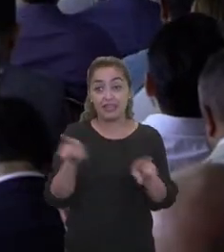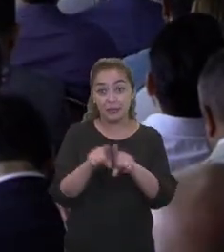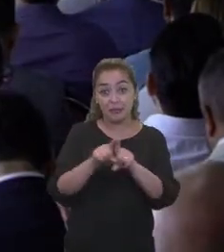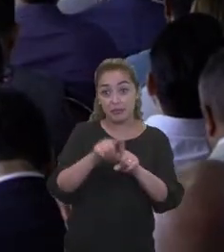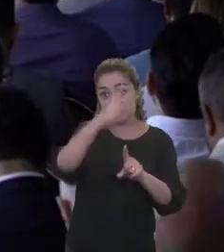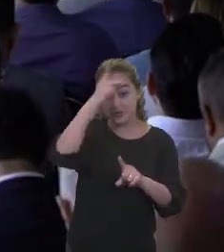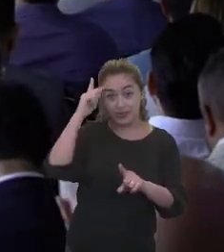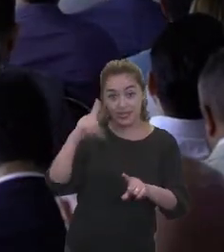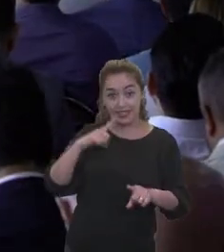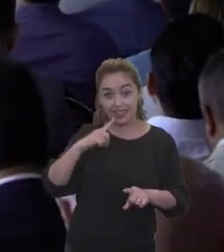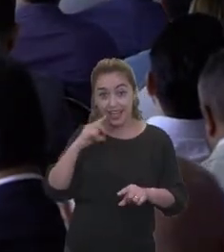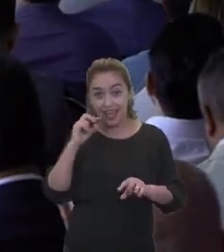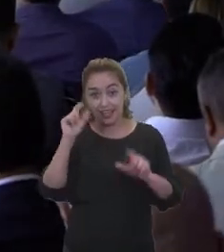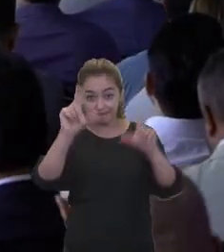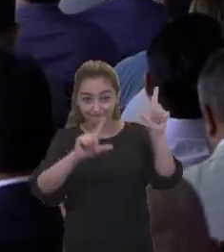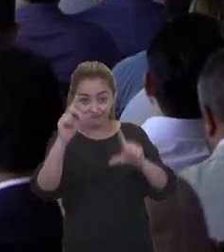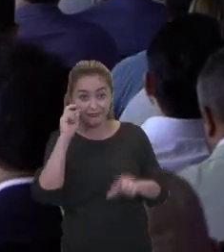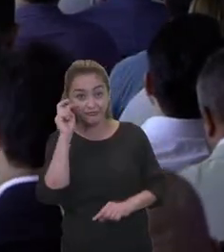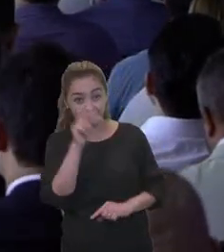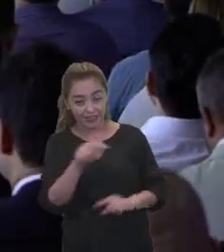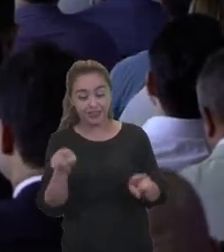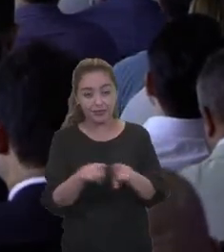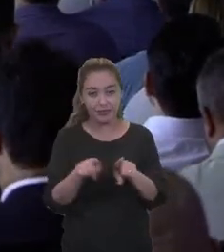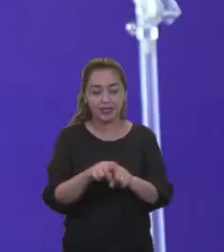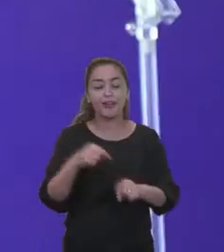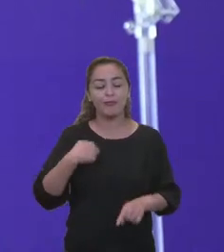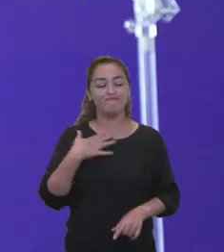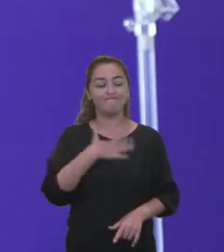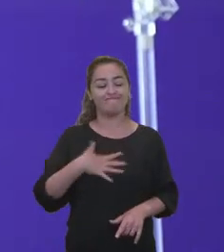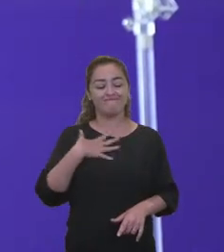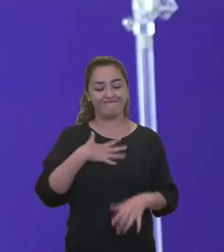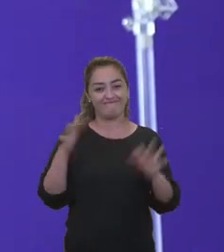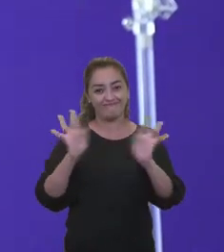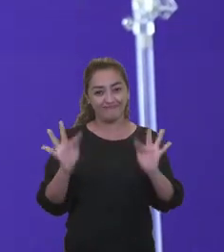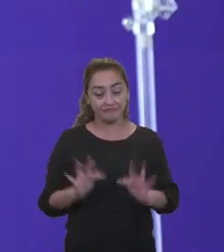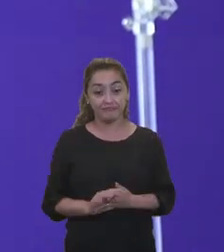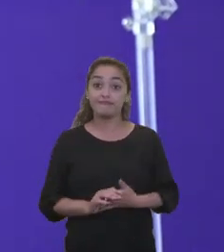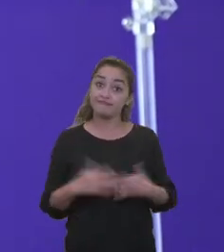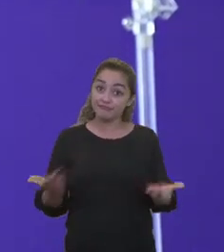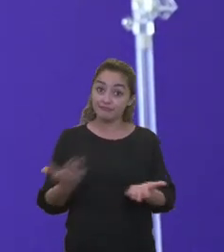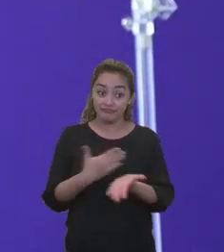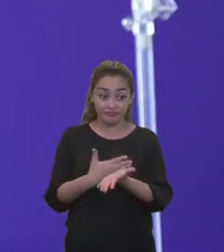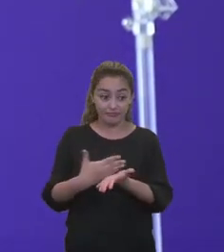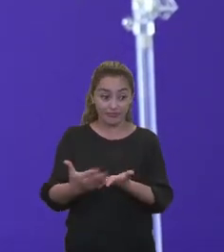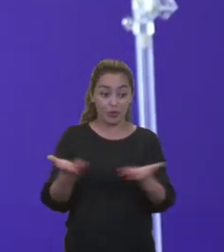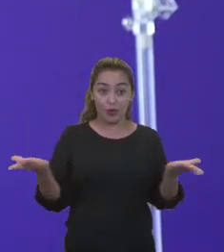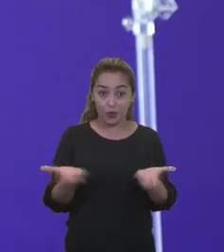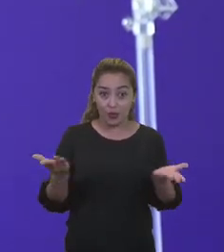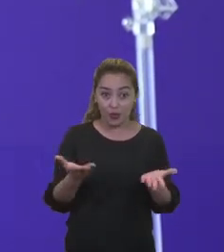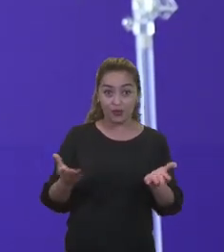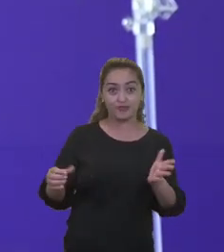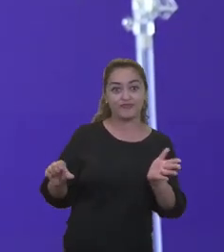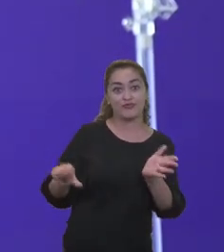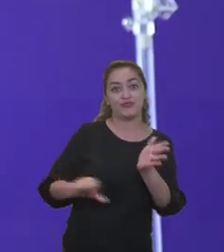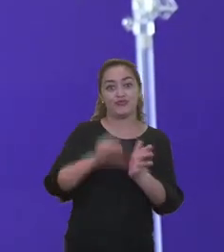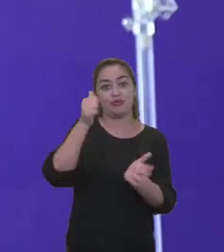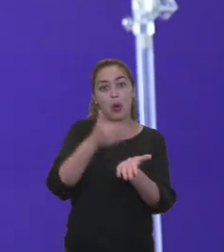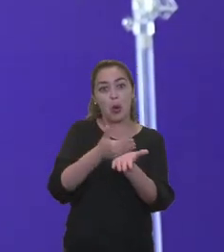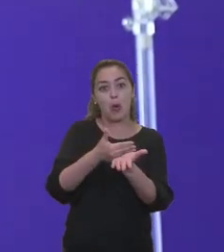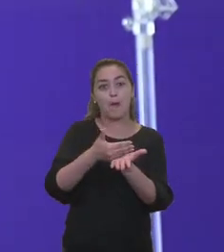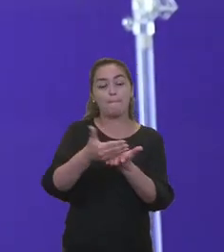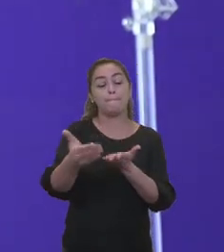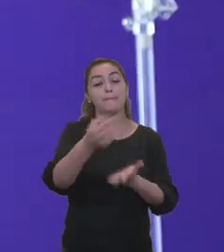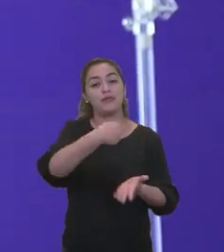are watching us, so right at the start, it is very good to be here. But let's keep going. This is